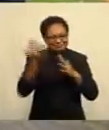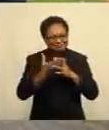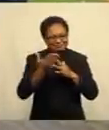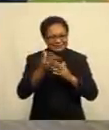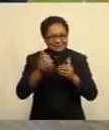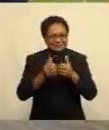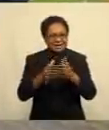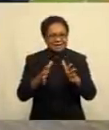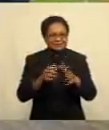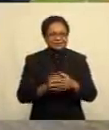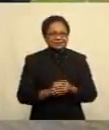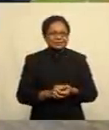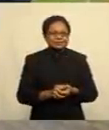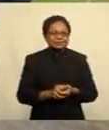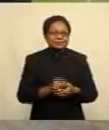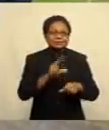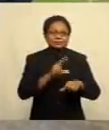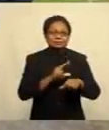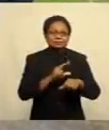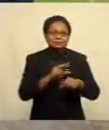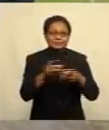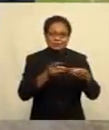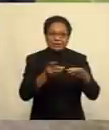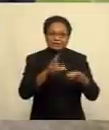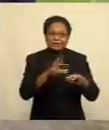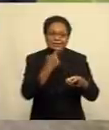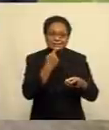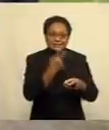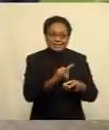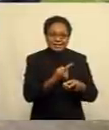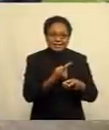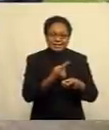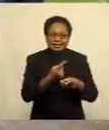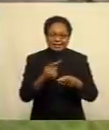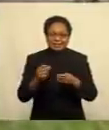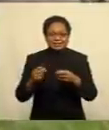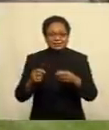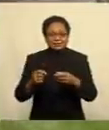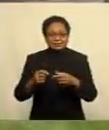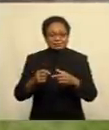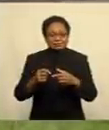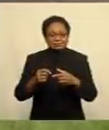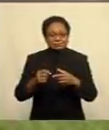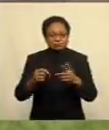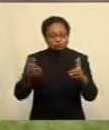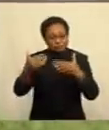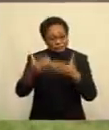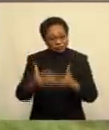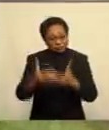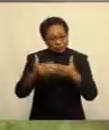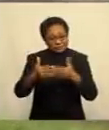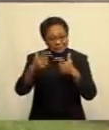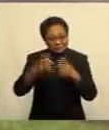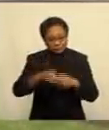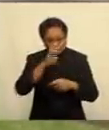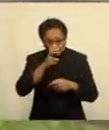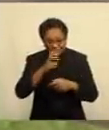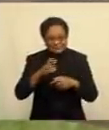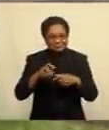says authorities must ensure that COVID-19 related restrictions do not have a disproportionate